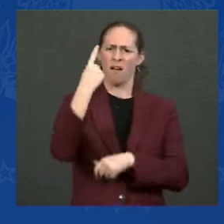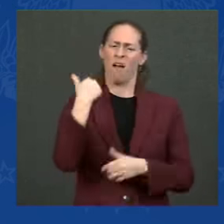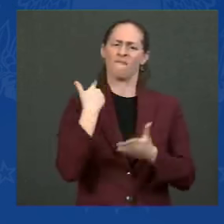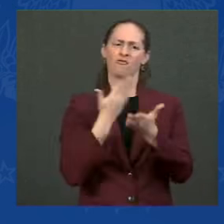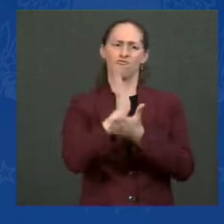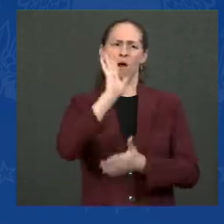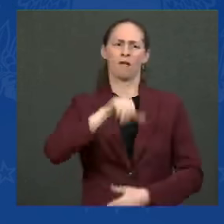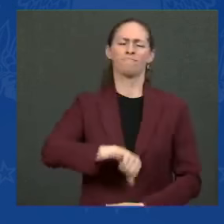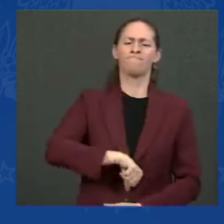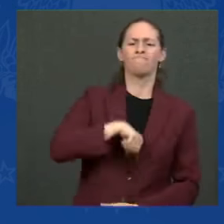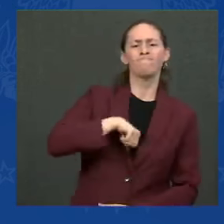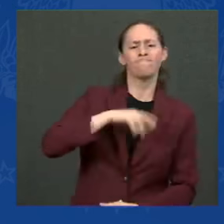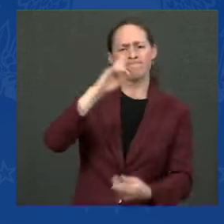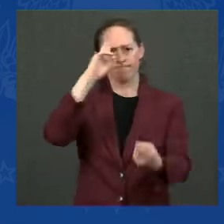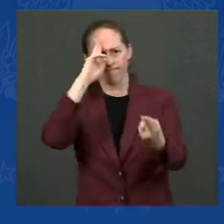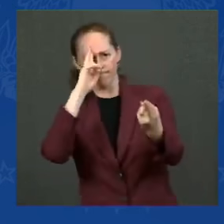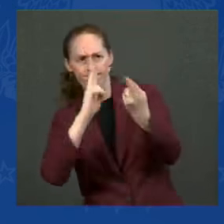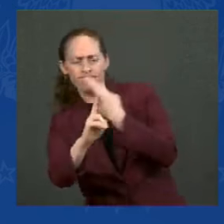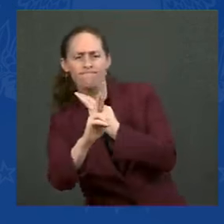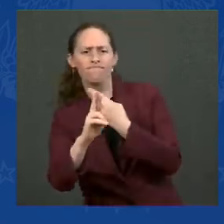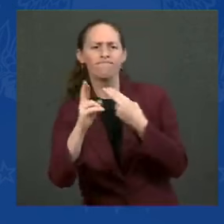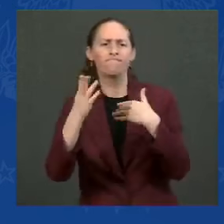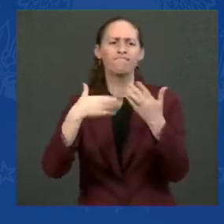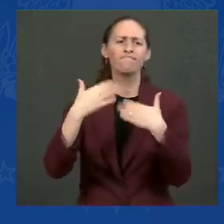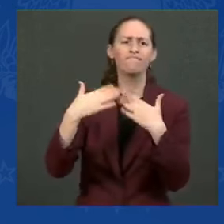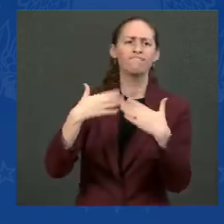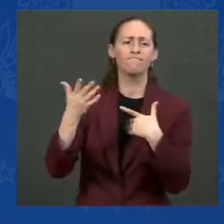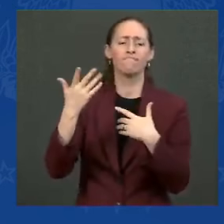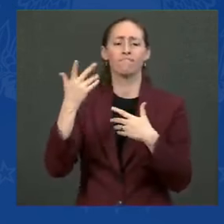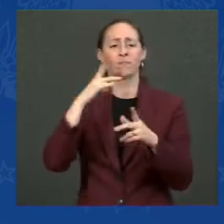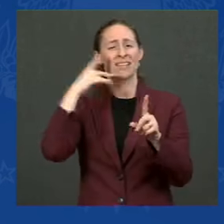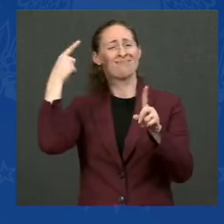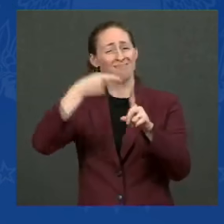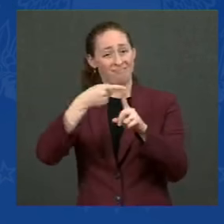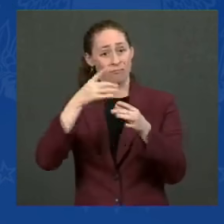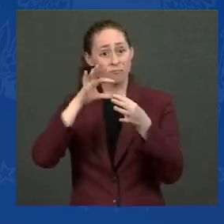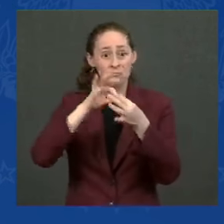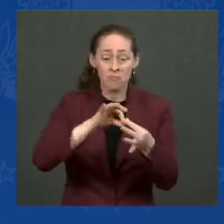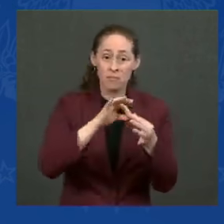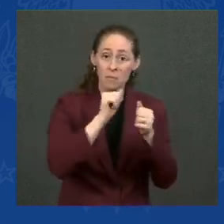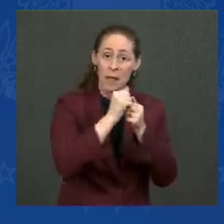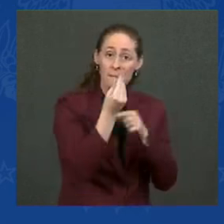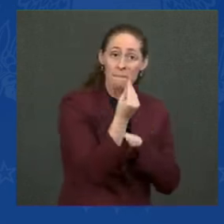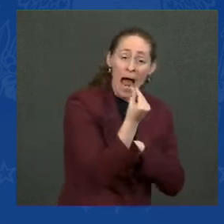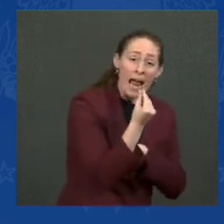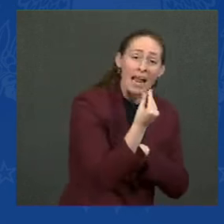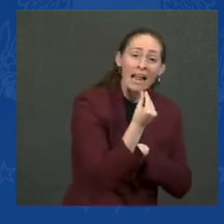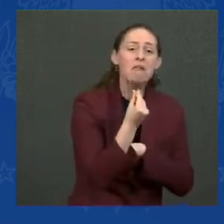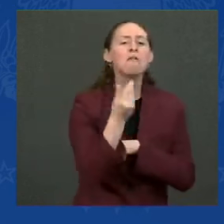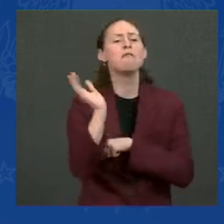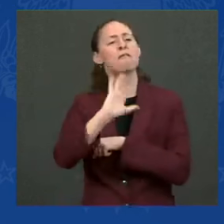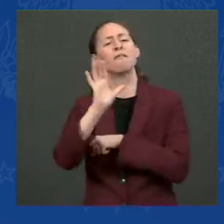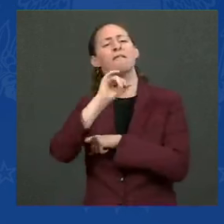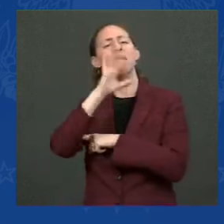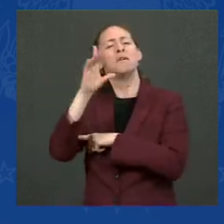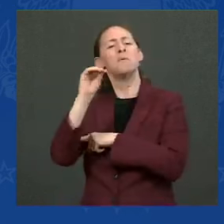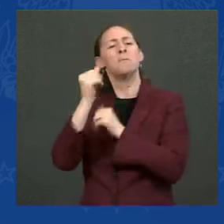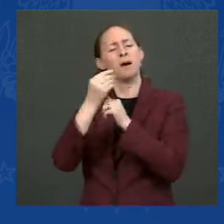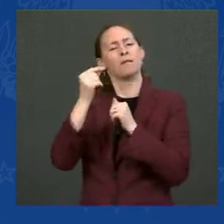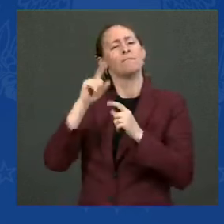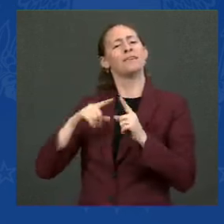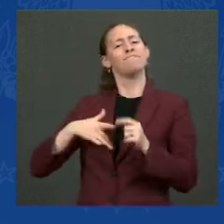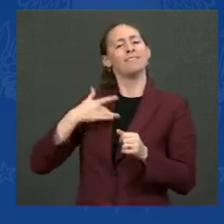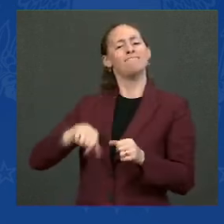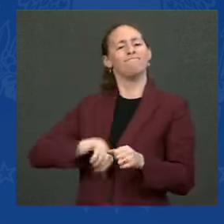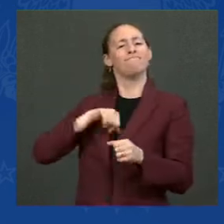a lot more than about a paycheck. It's about your dignity. It's about your place in the community. It's about being able to look your kid in the eye and